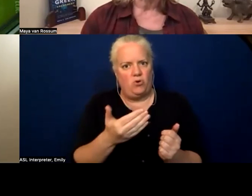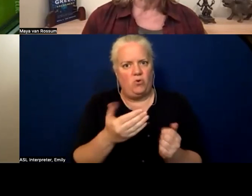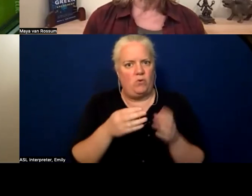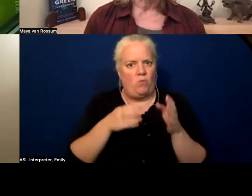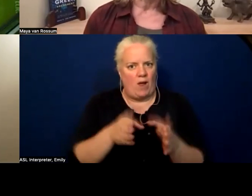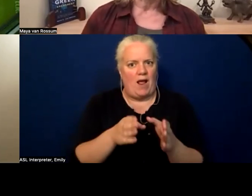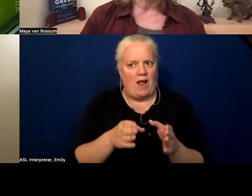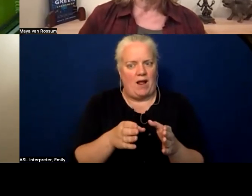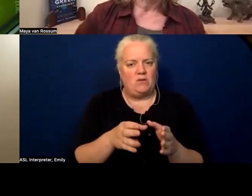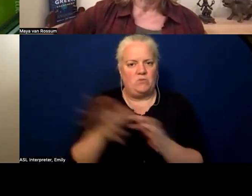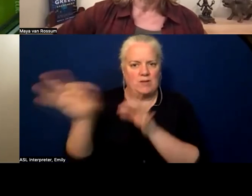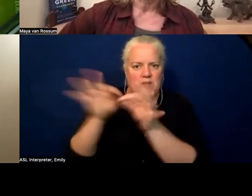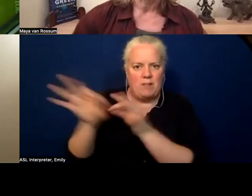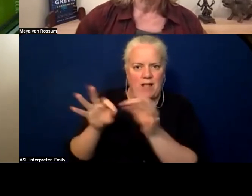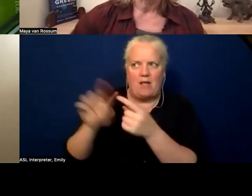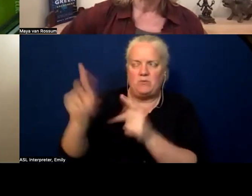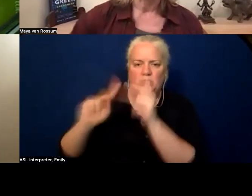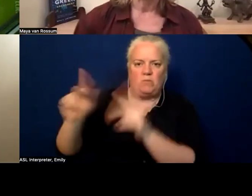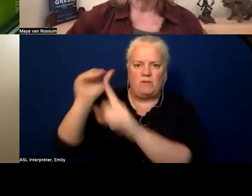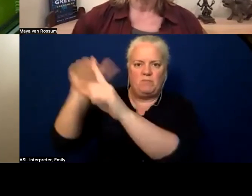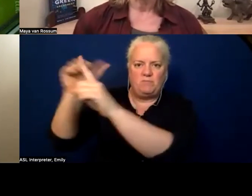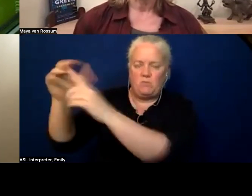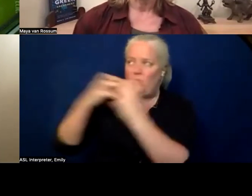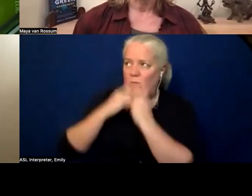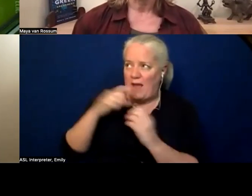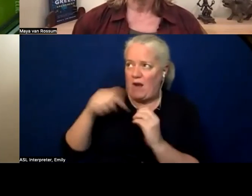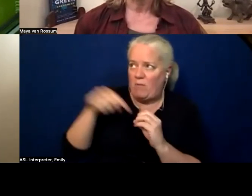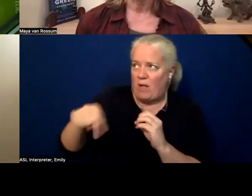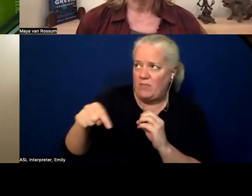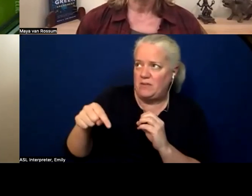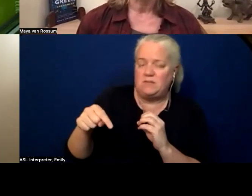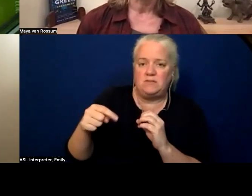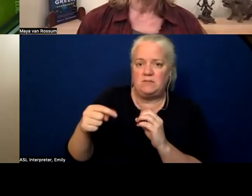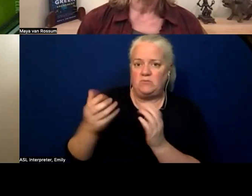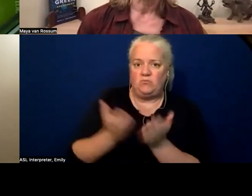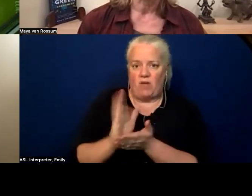community, and get them to care about the interpretation of this right going forward.